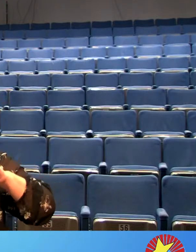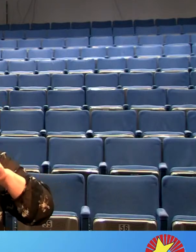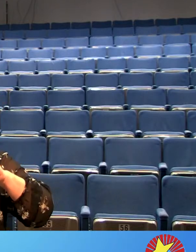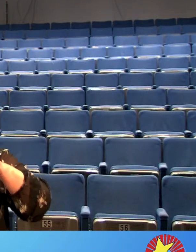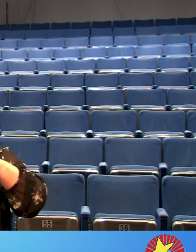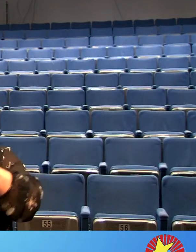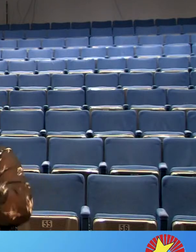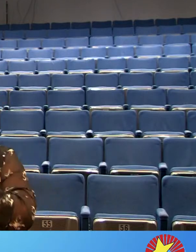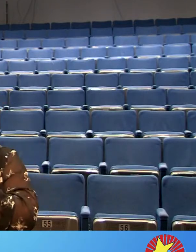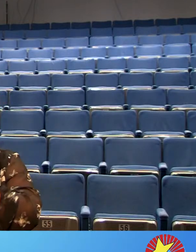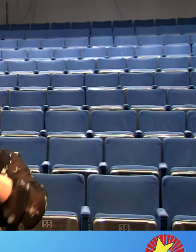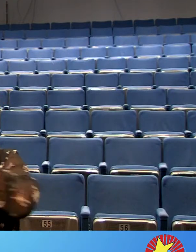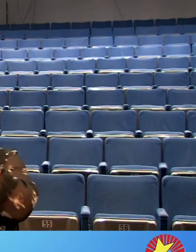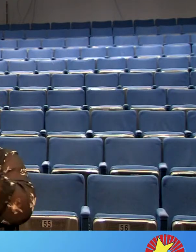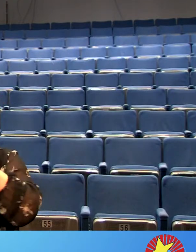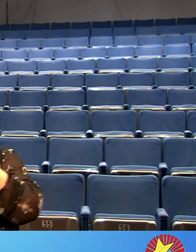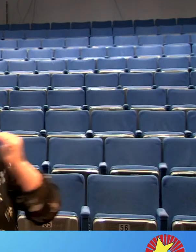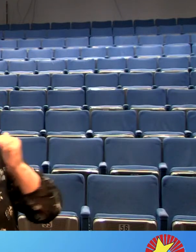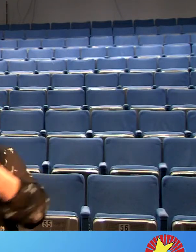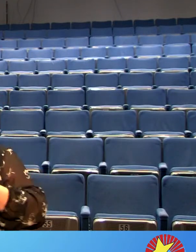which means that they